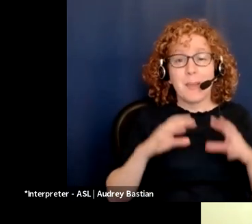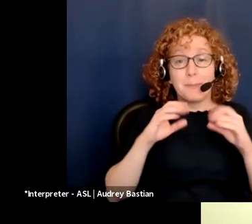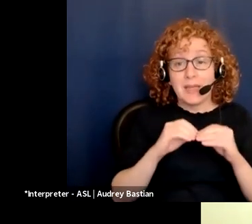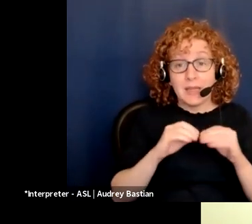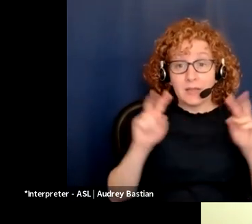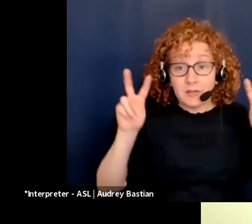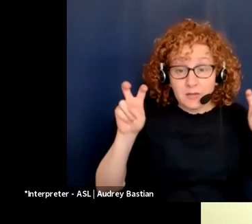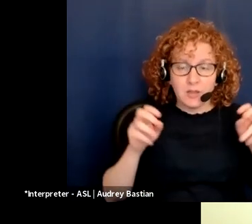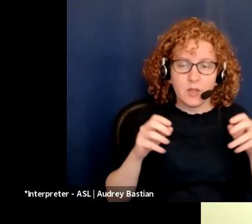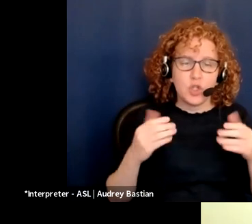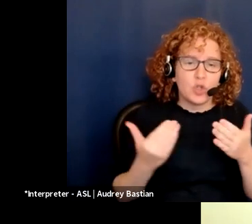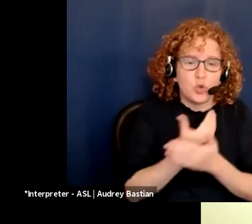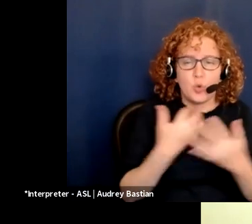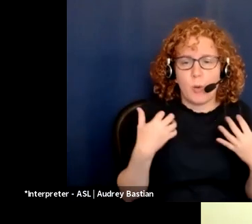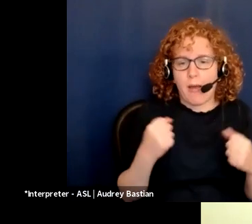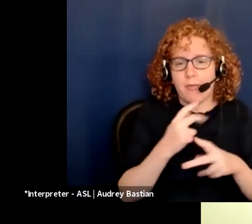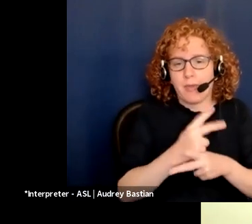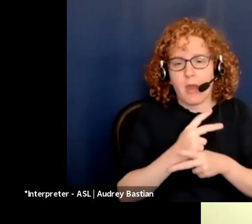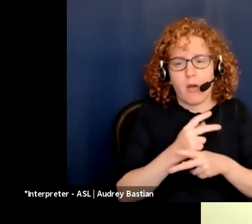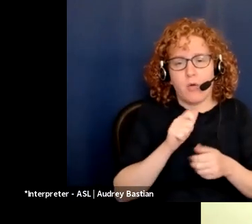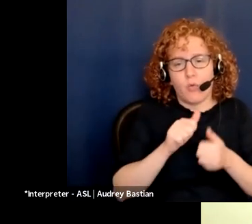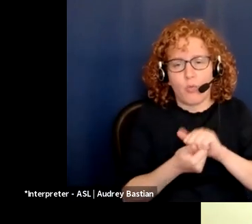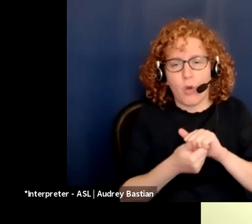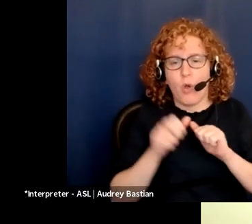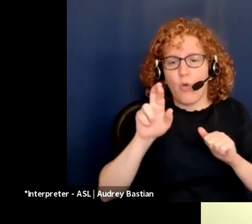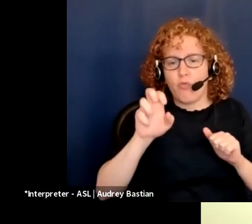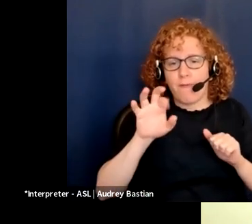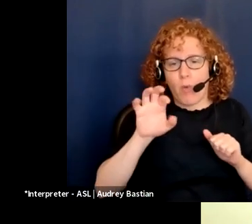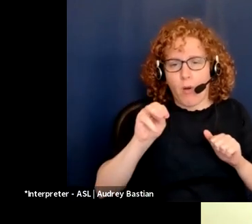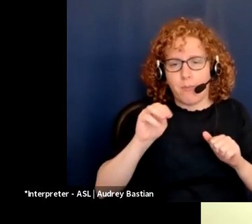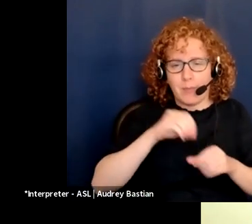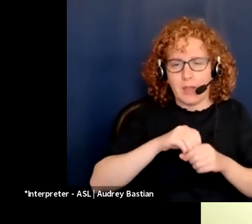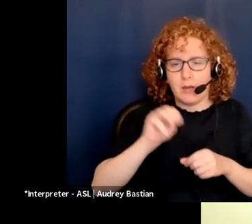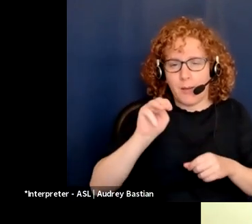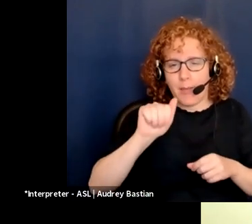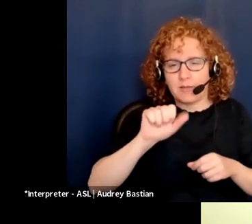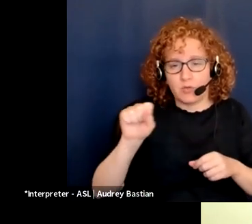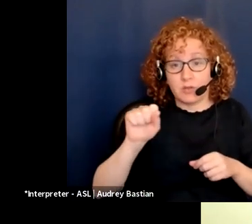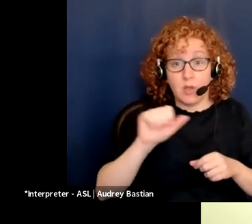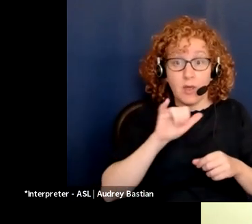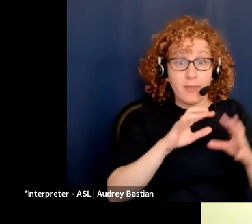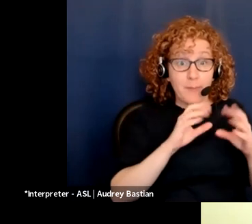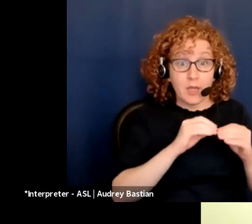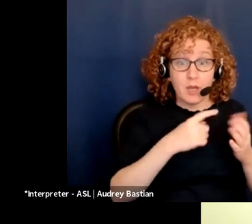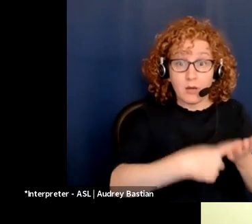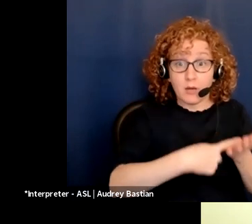reform that was happening in Massachusetts. And out of that meeting came a group called